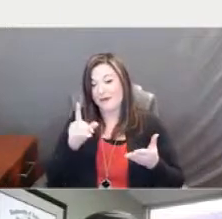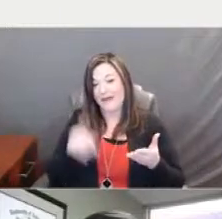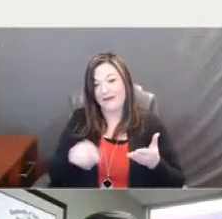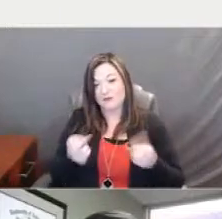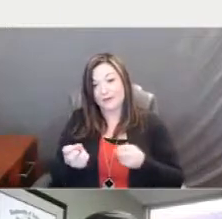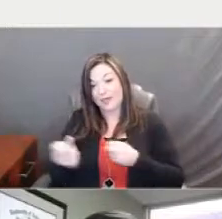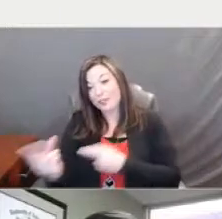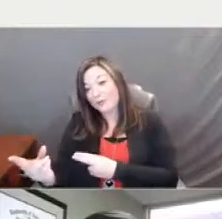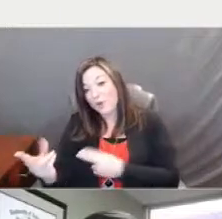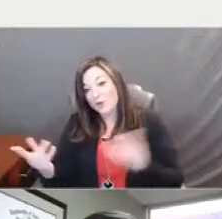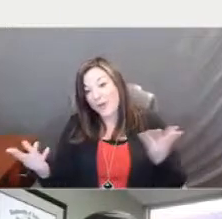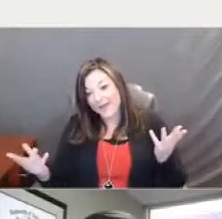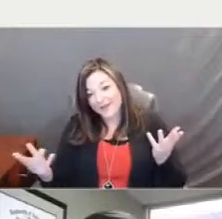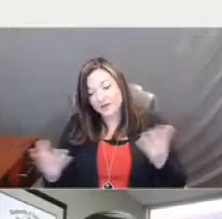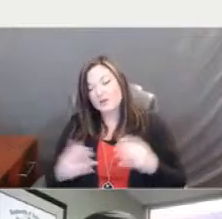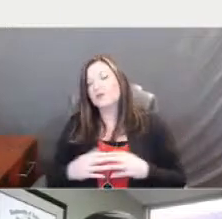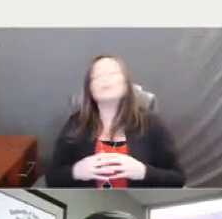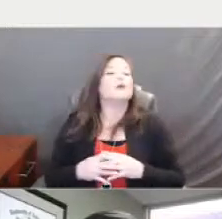thrown away.